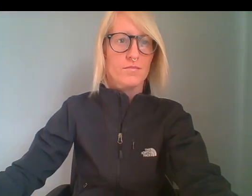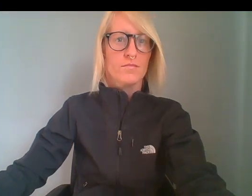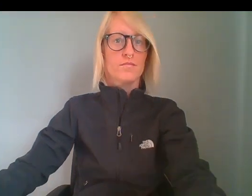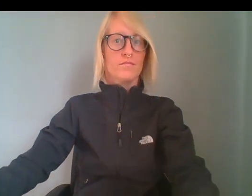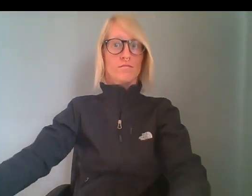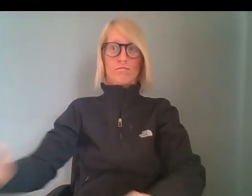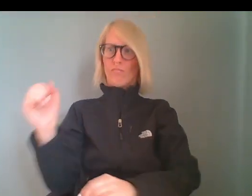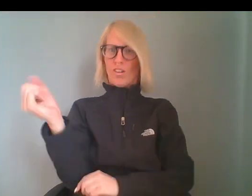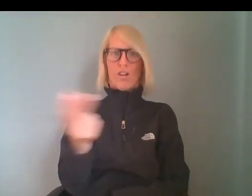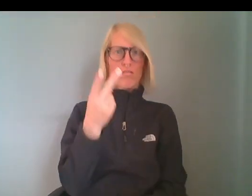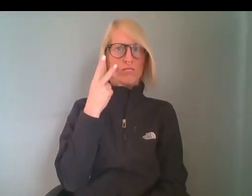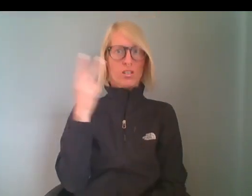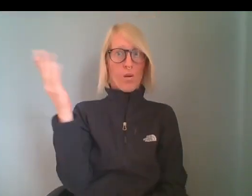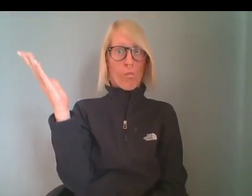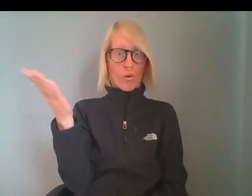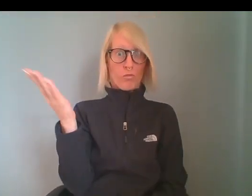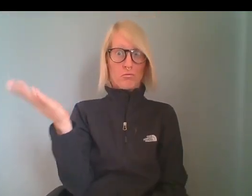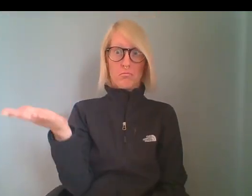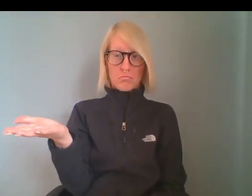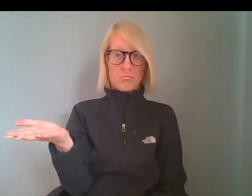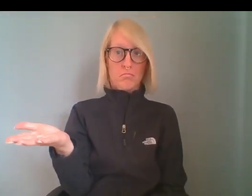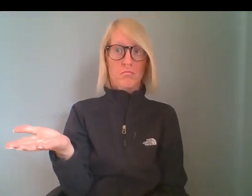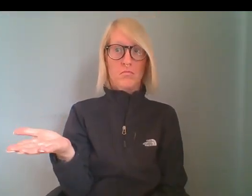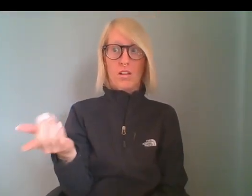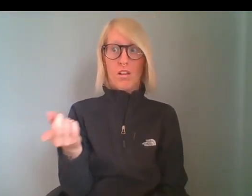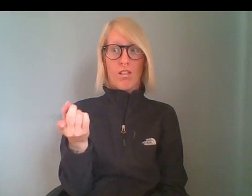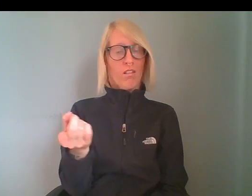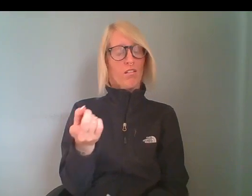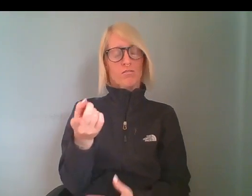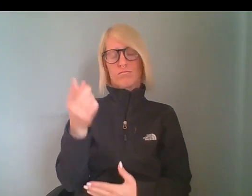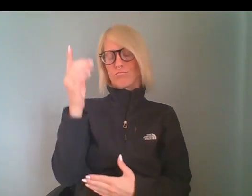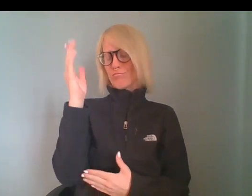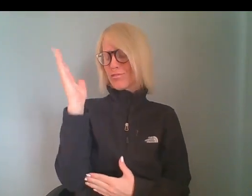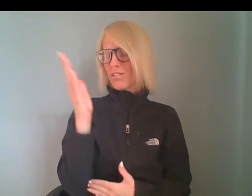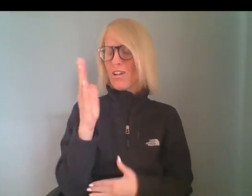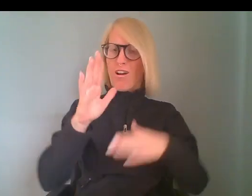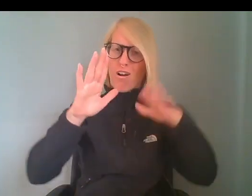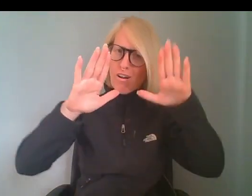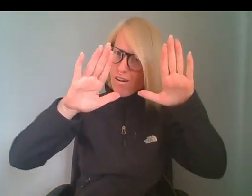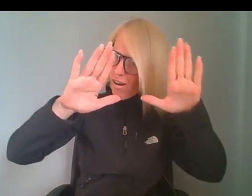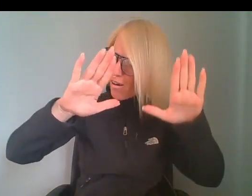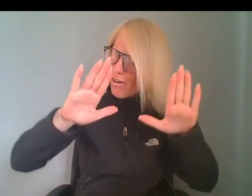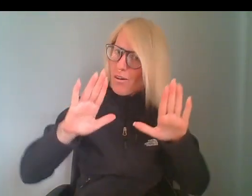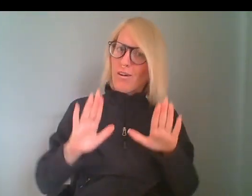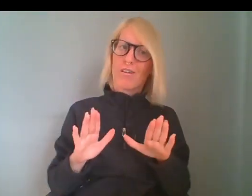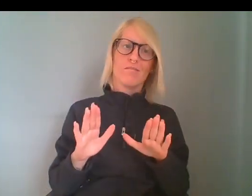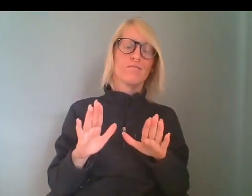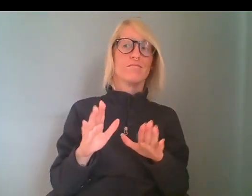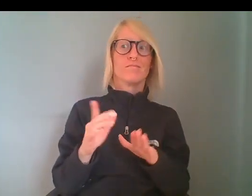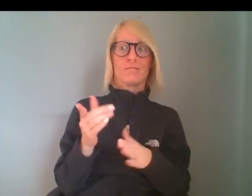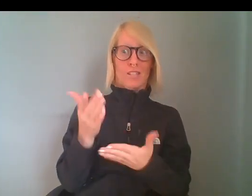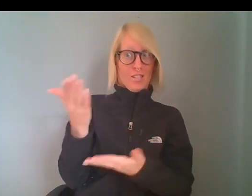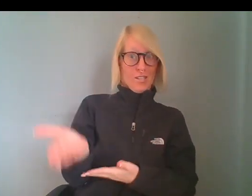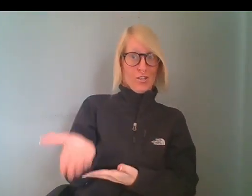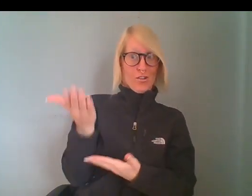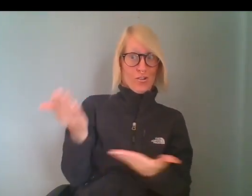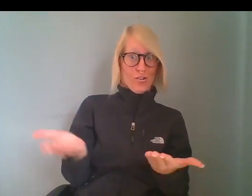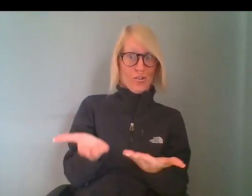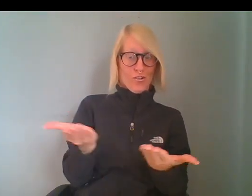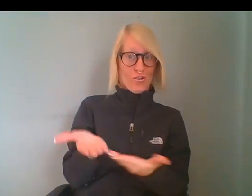you're going to see a presentation, quite frankly, that's just quite extraordinary. We have very, very talented young